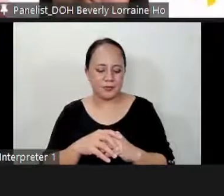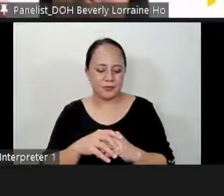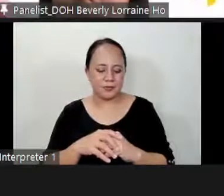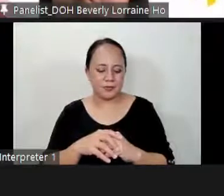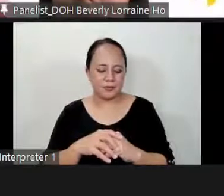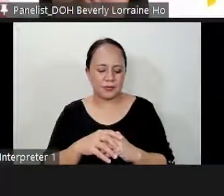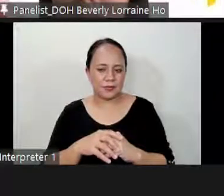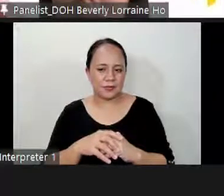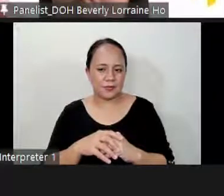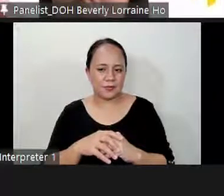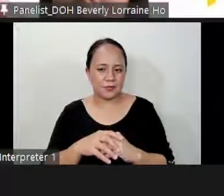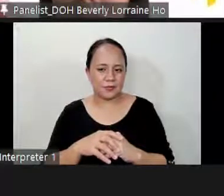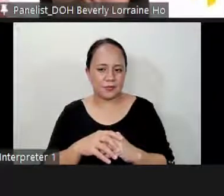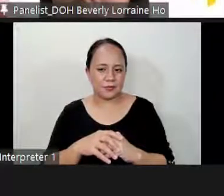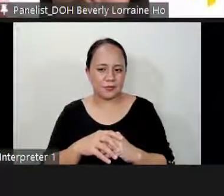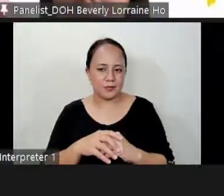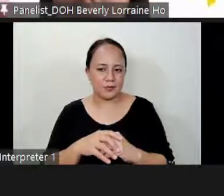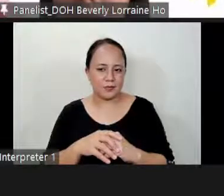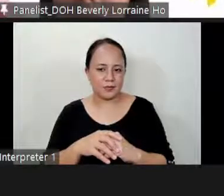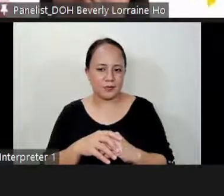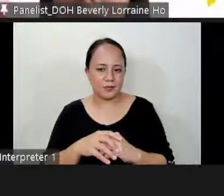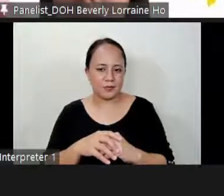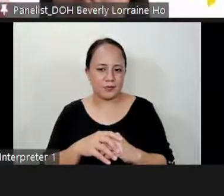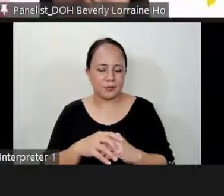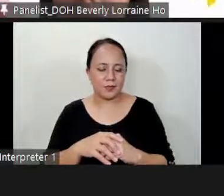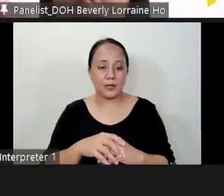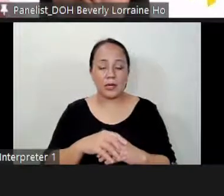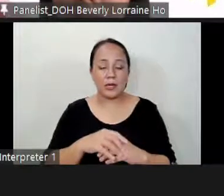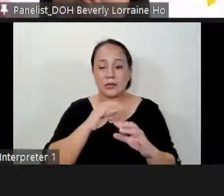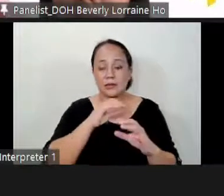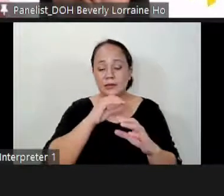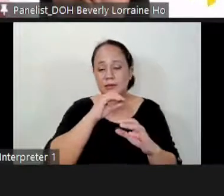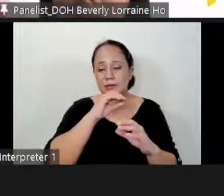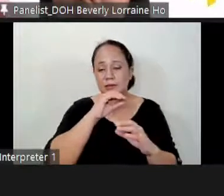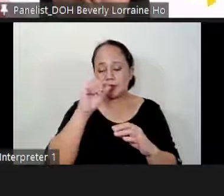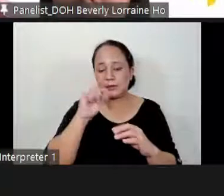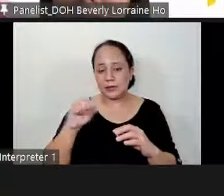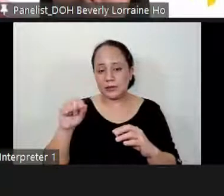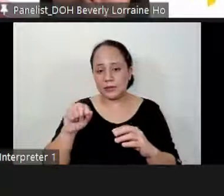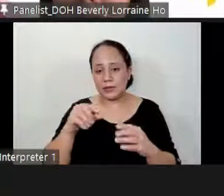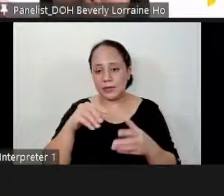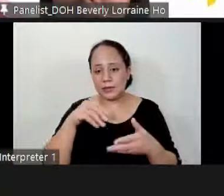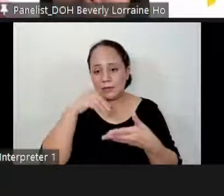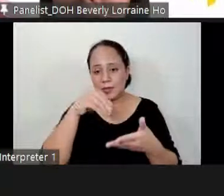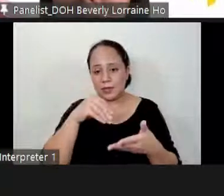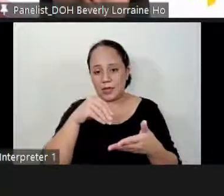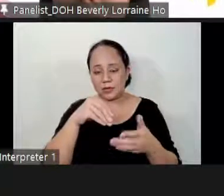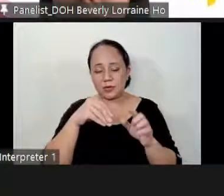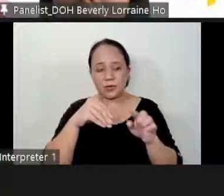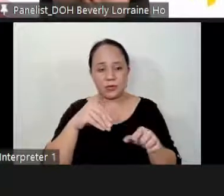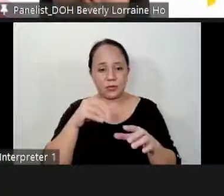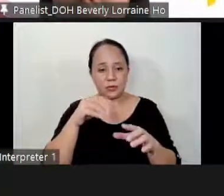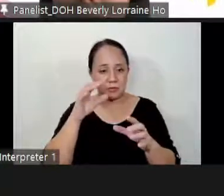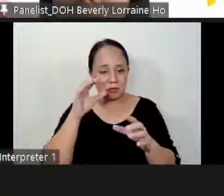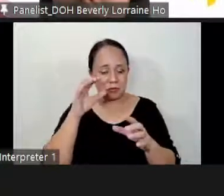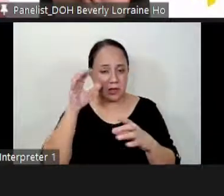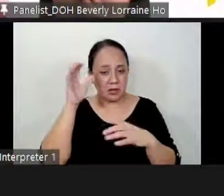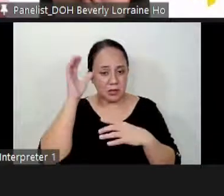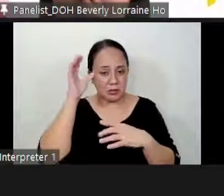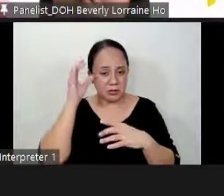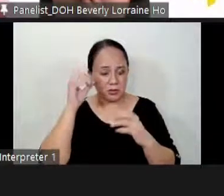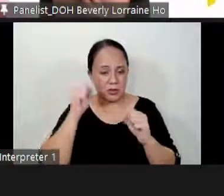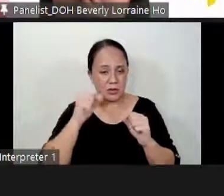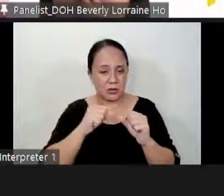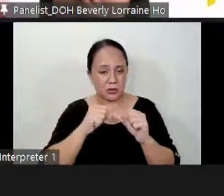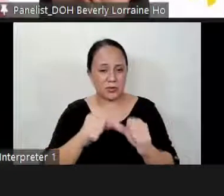think coming up with a Z package for each cancer is sustainable. I